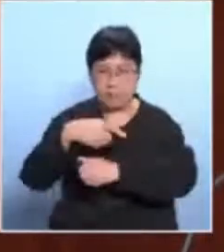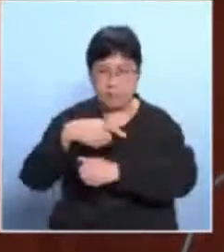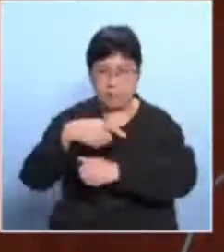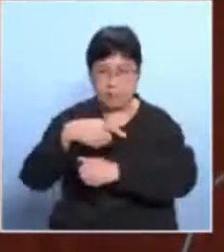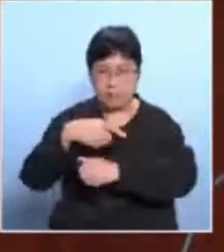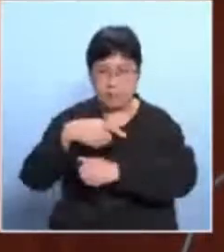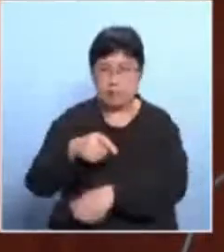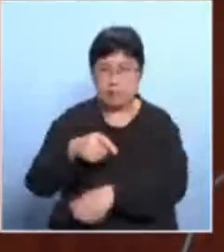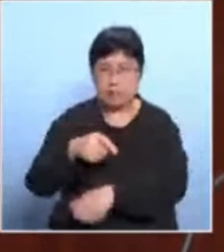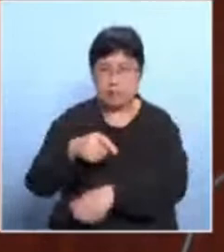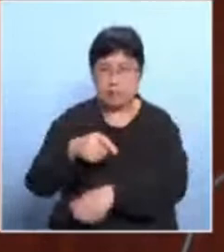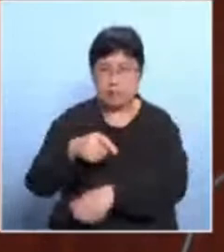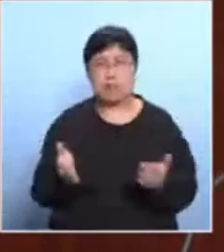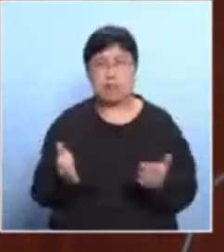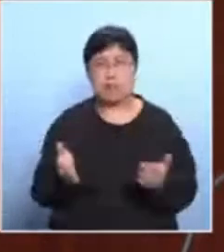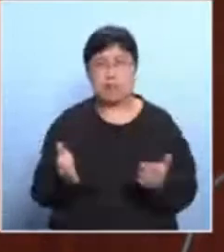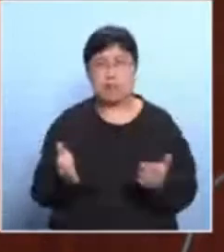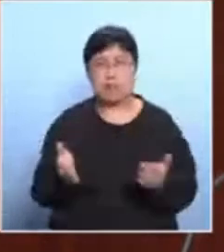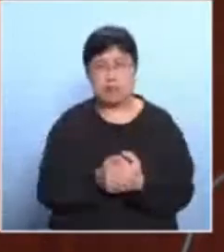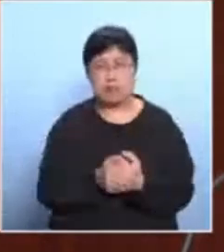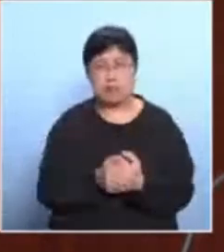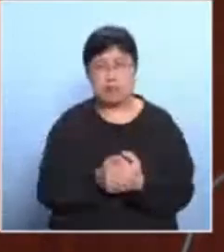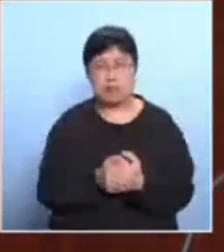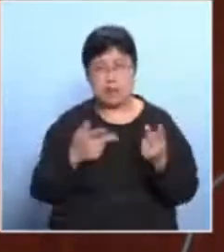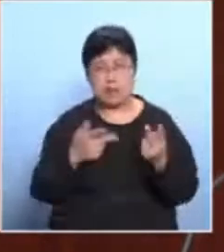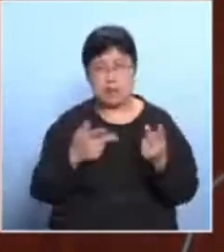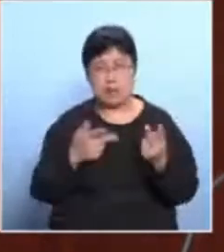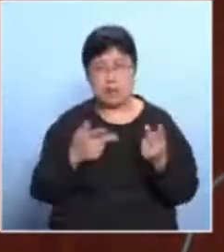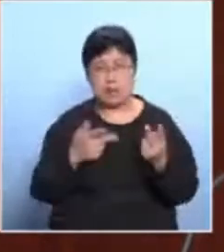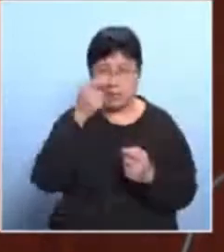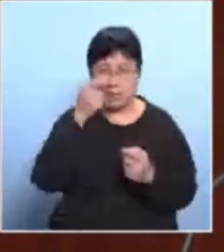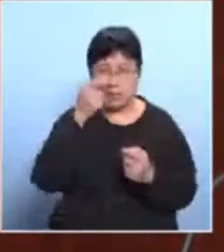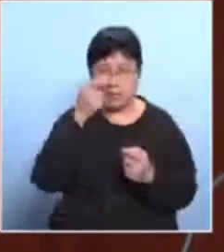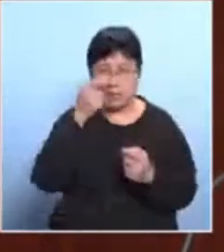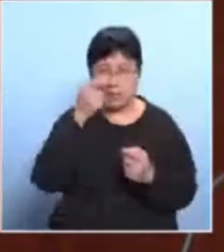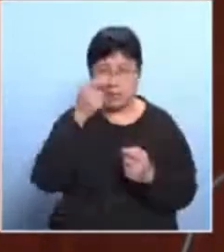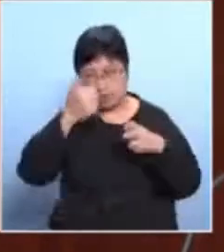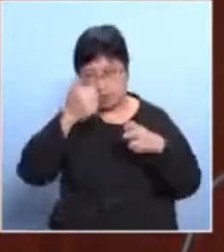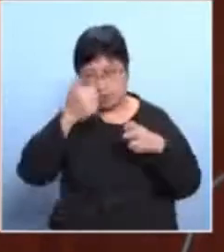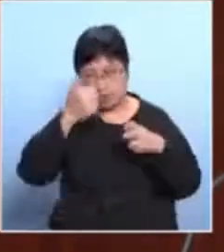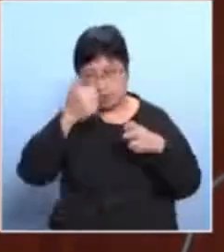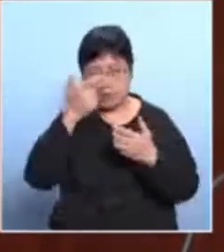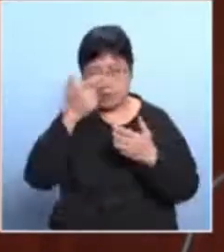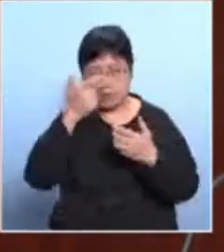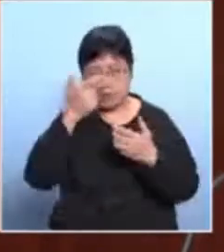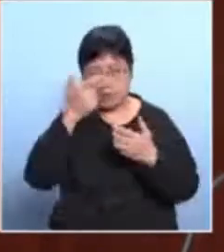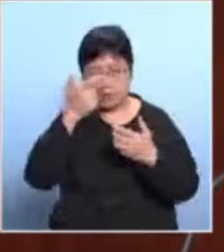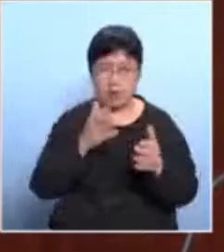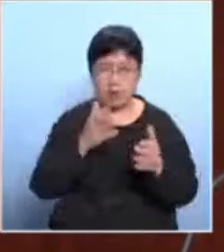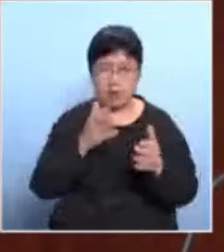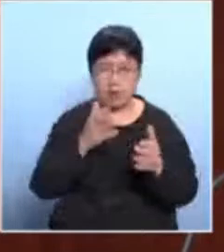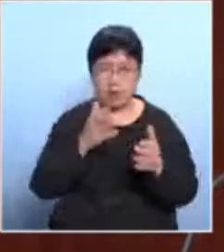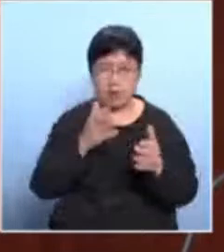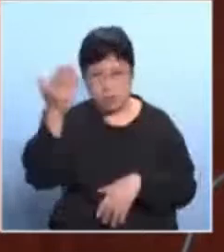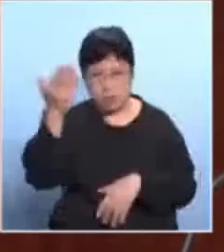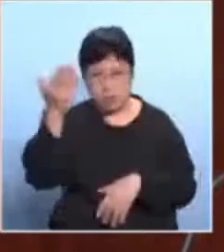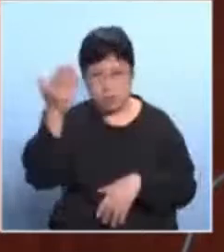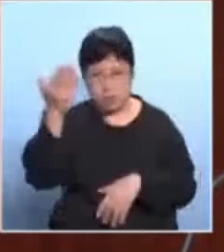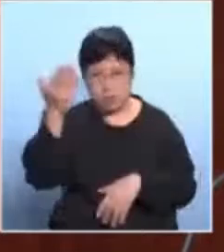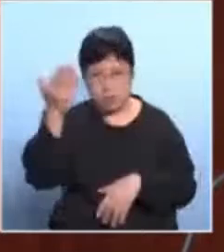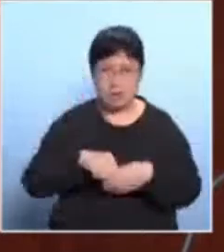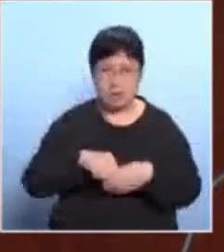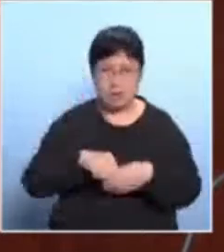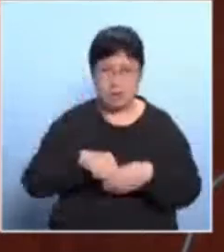to encouraging the trade to develop more thematic tours, including national history tours, green